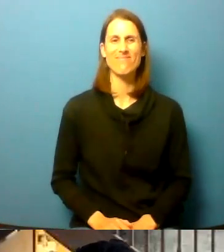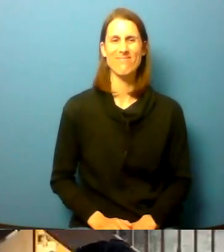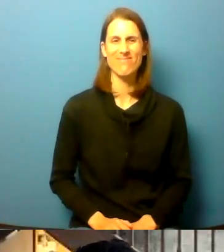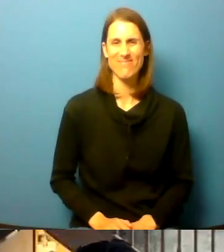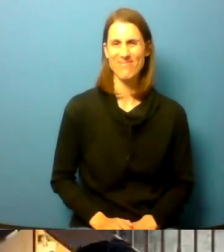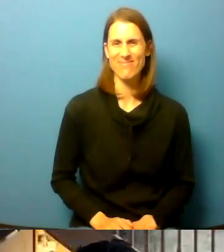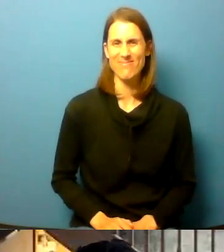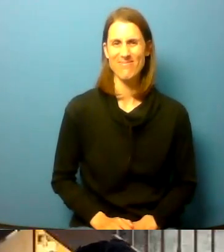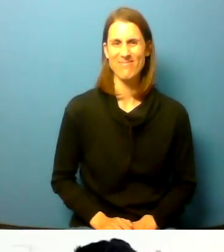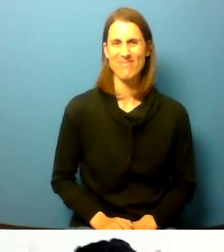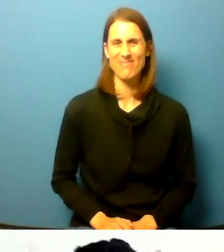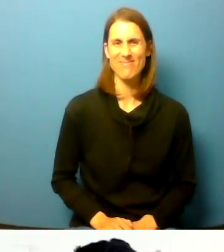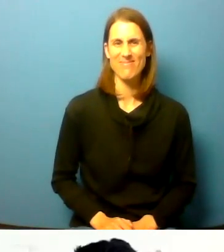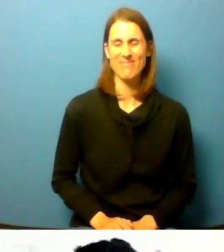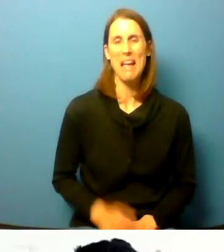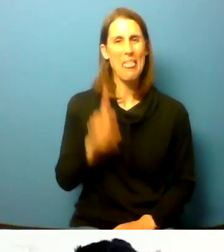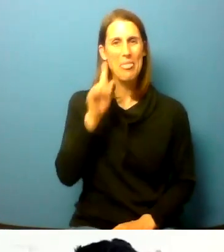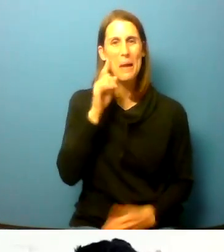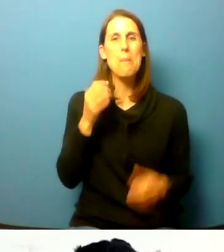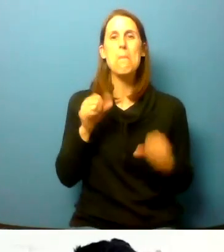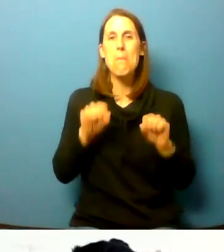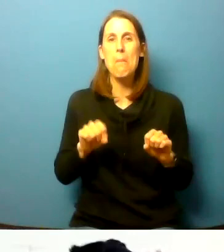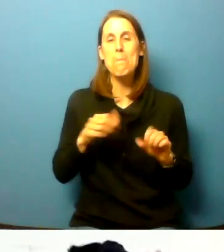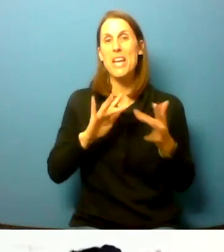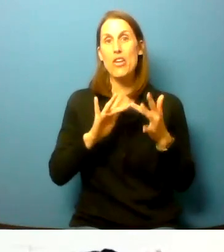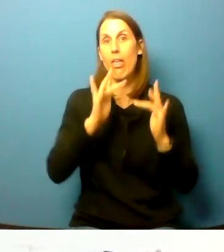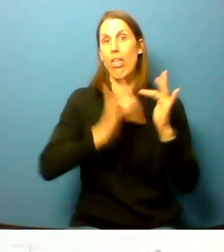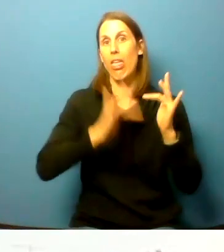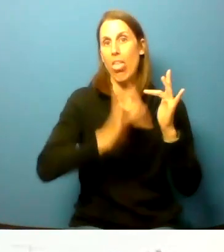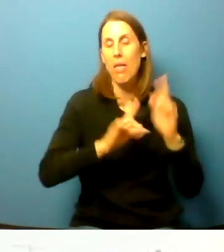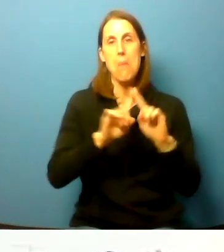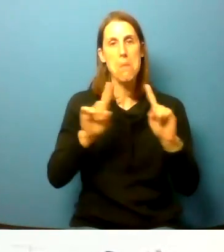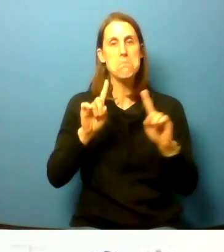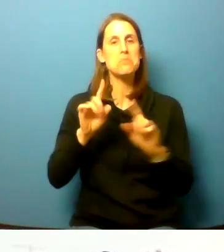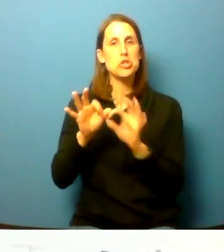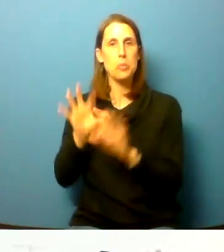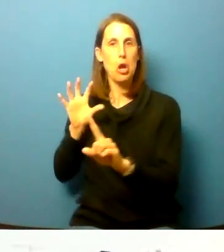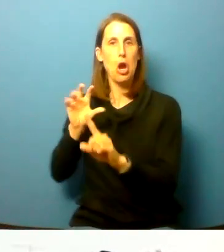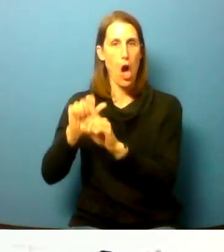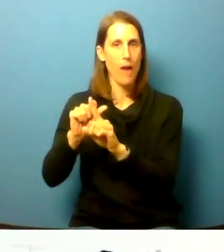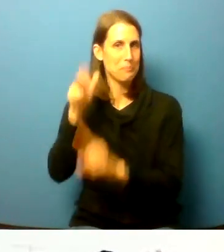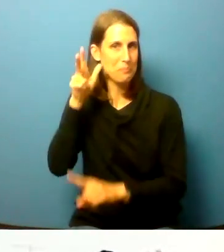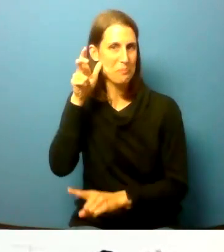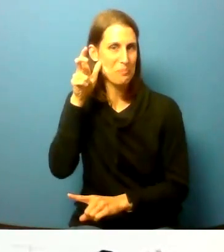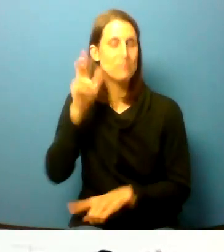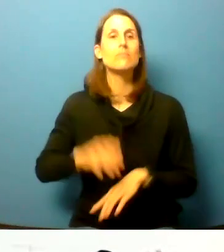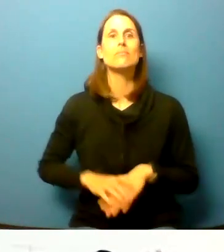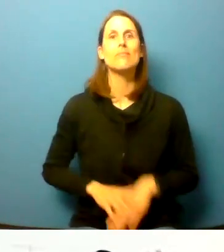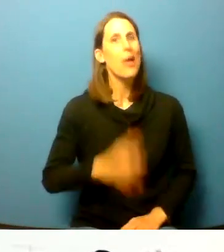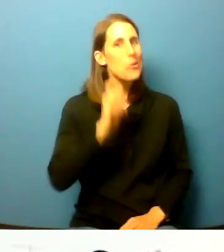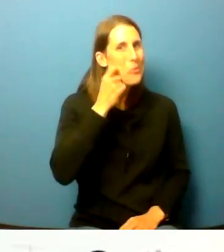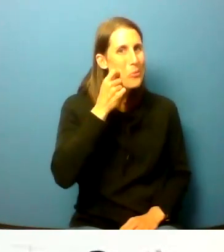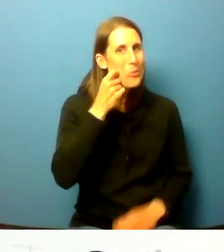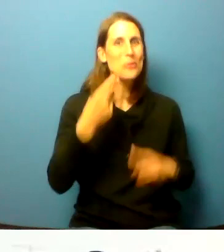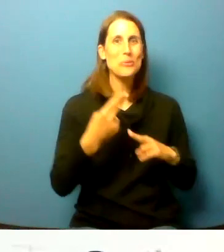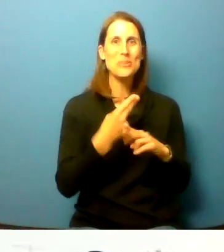you. I might be having some connection issues, but that's so cool. I love it. How about you, Gabby? It looks like you might be having a